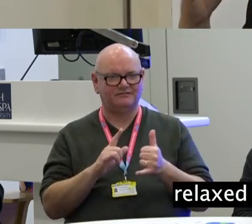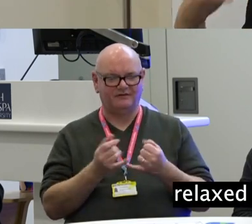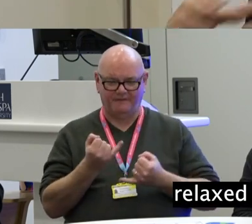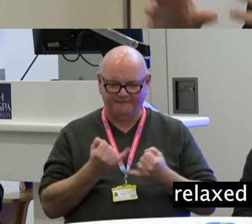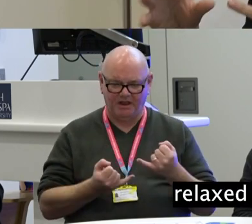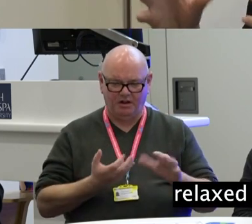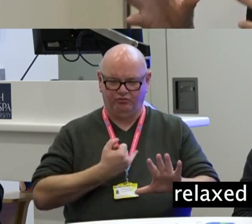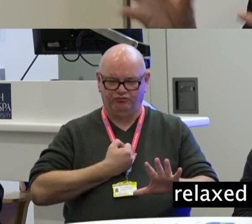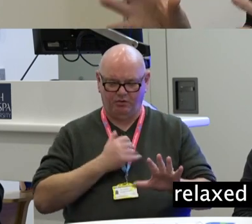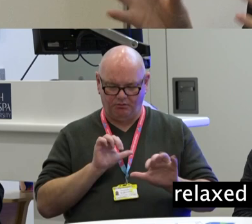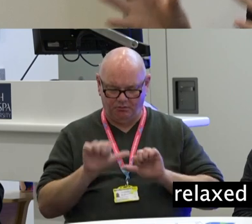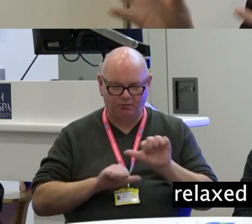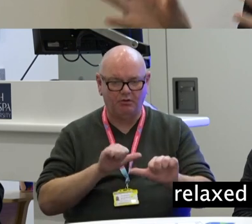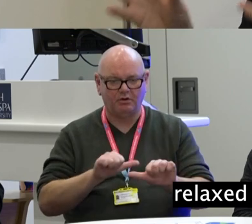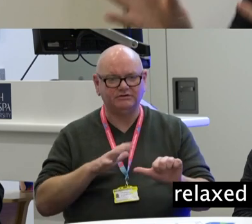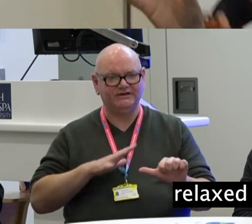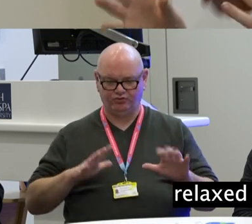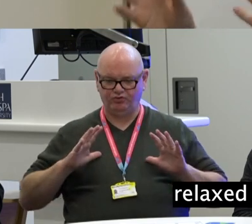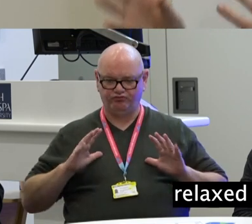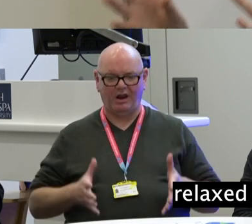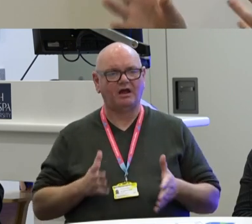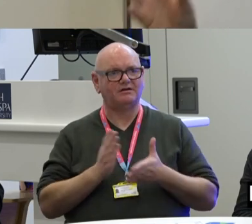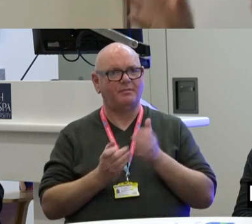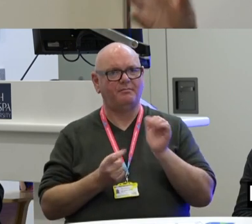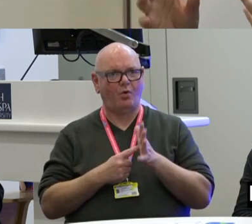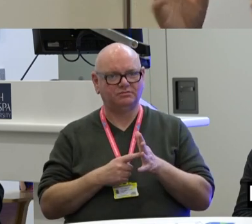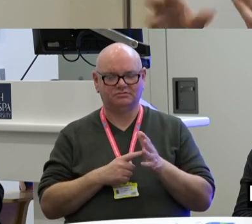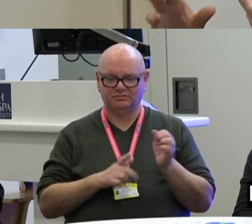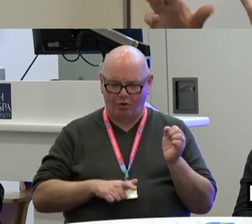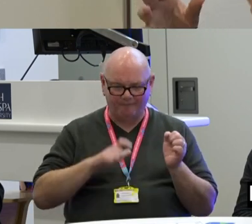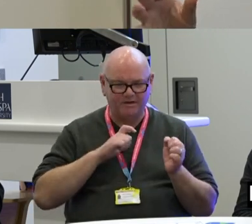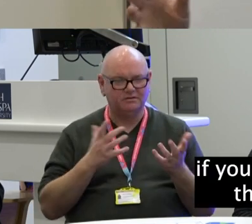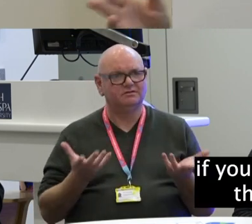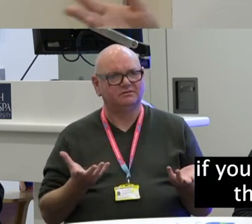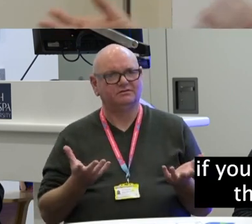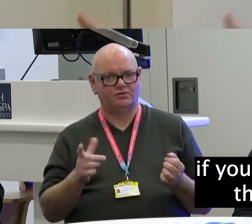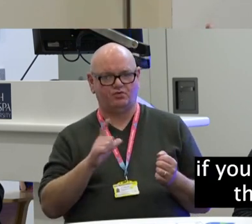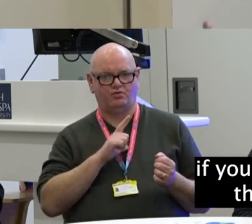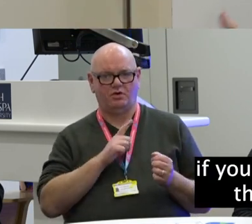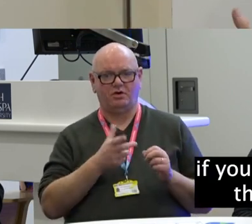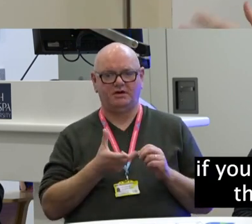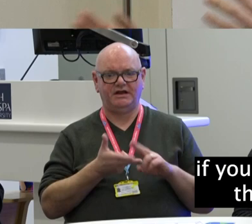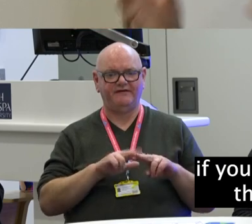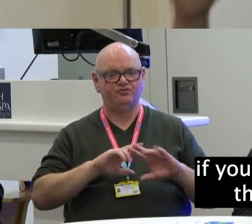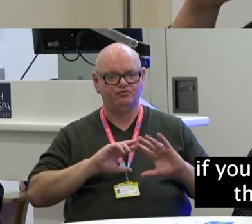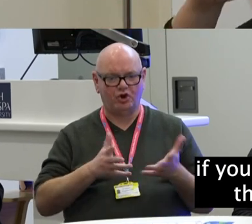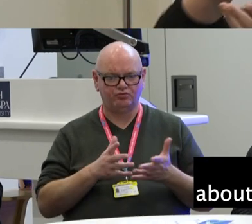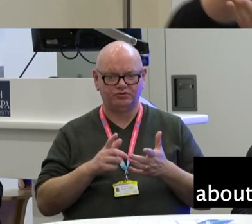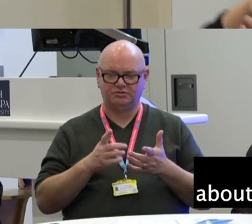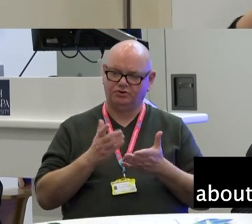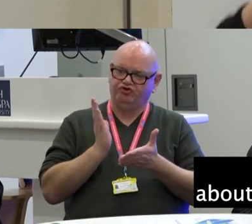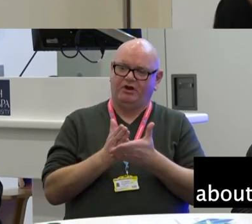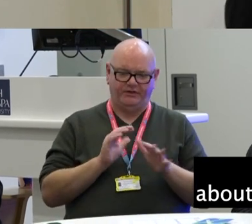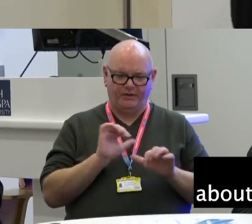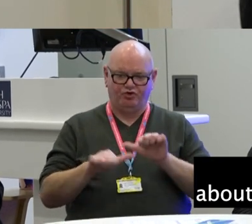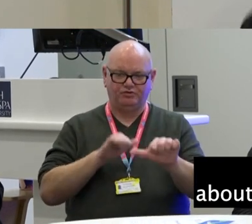relaxed about that is really important. I think that if you don't If you don't lean into the process, then you're going in there with a